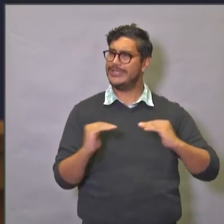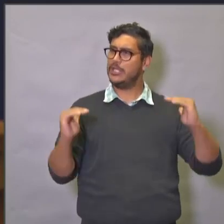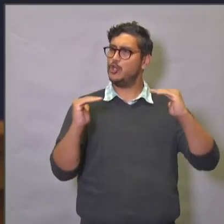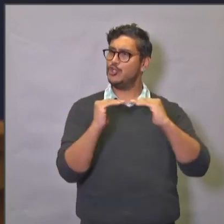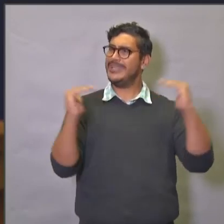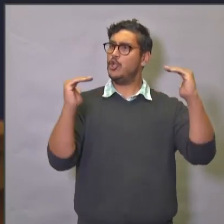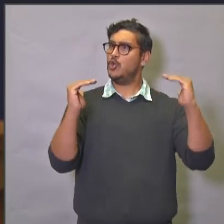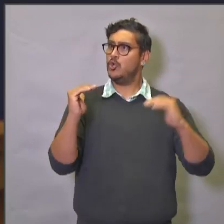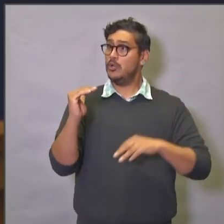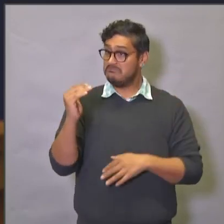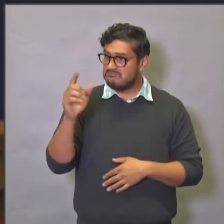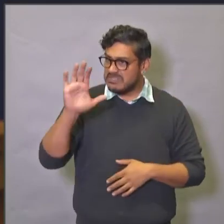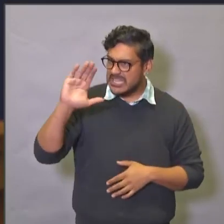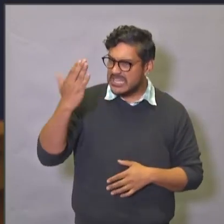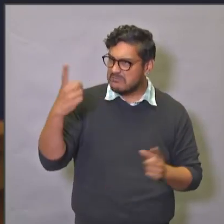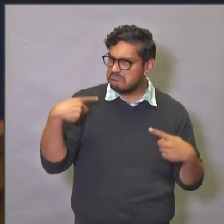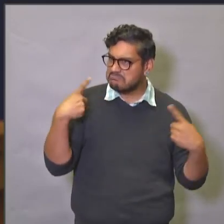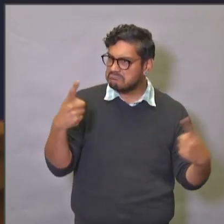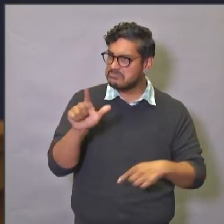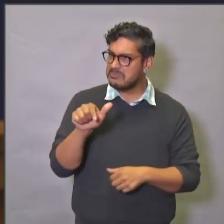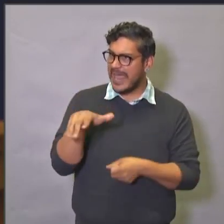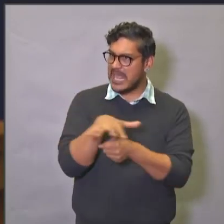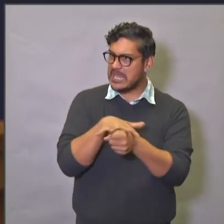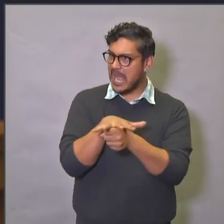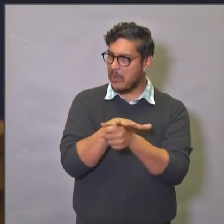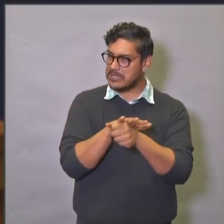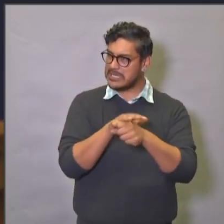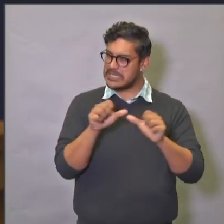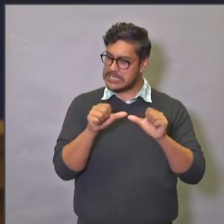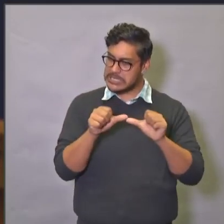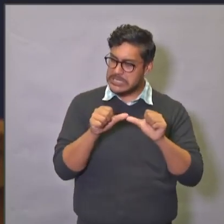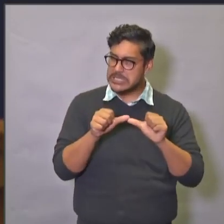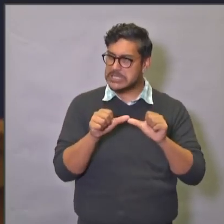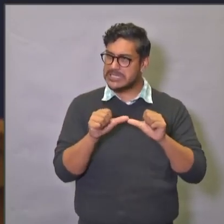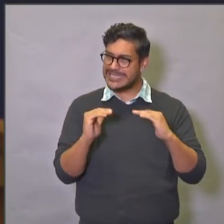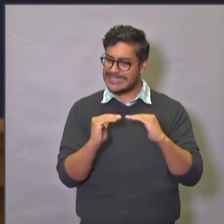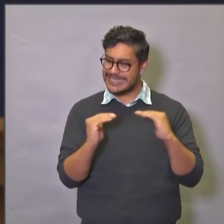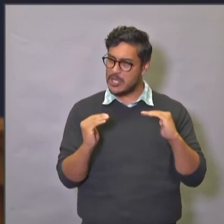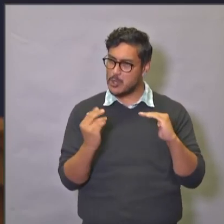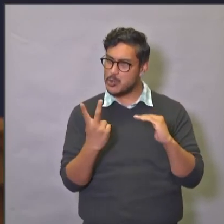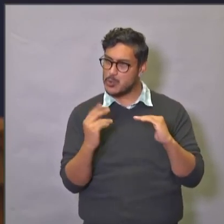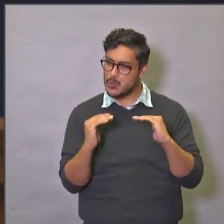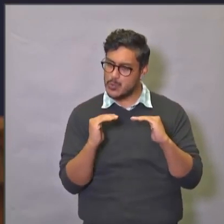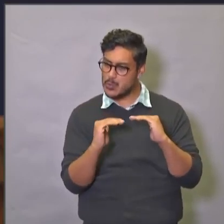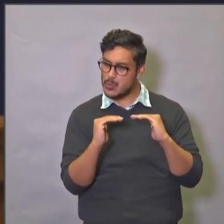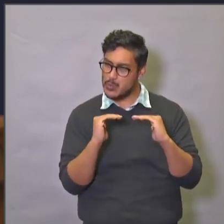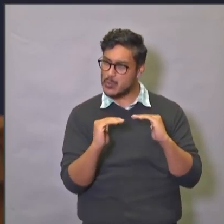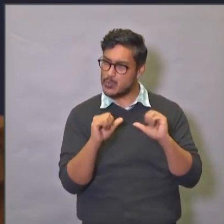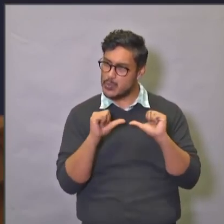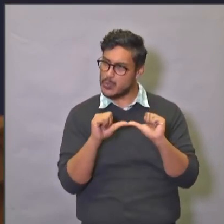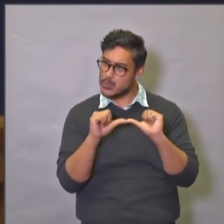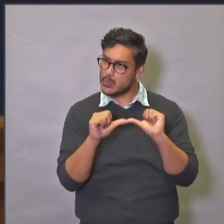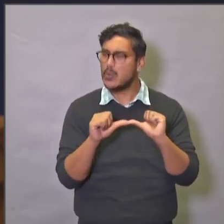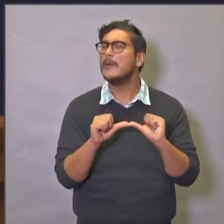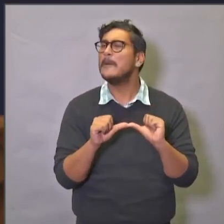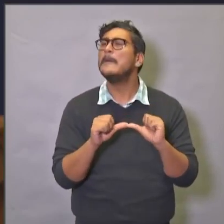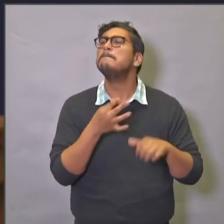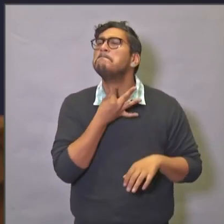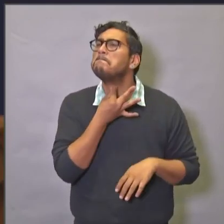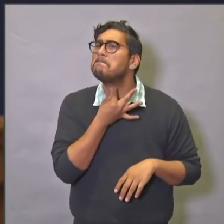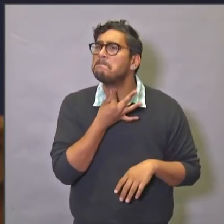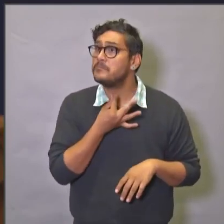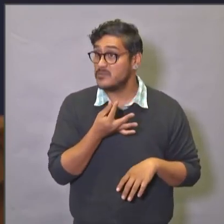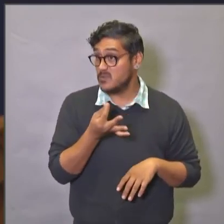holding fairly steady in kind of that Tier 2 status. Just wondering if you have any insight into